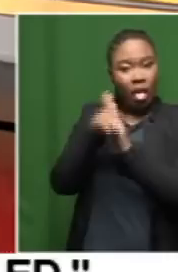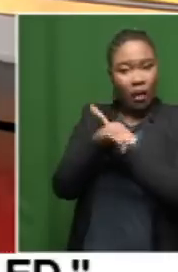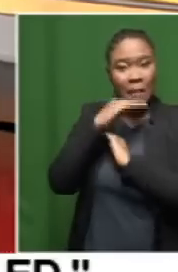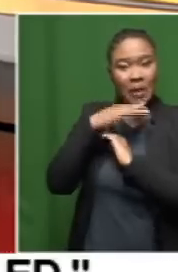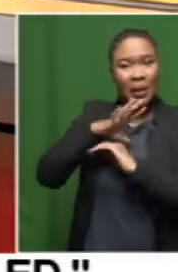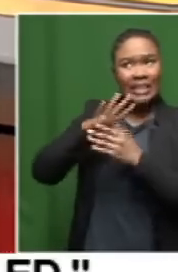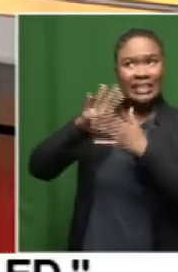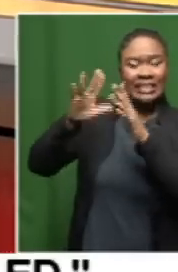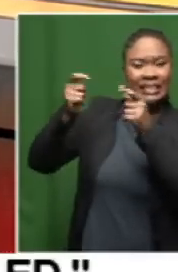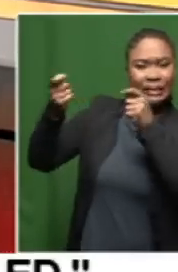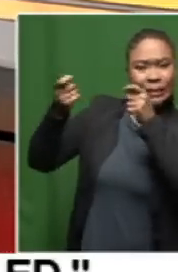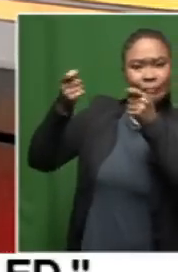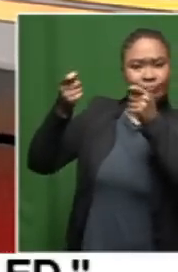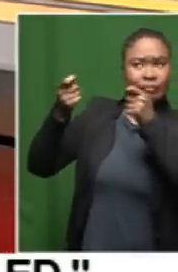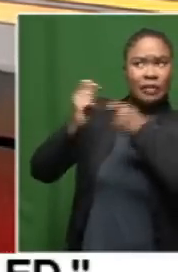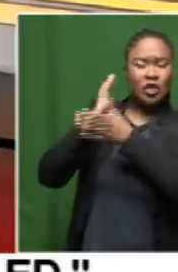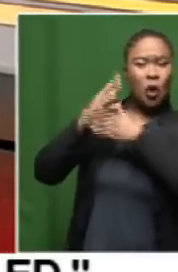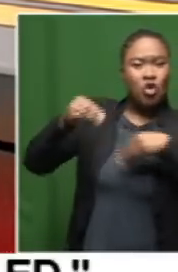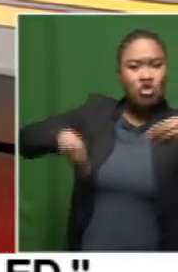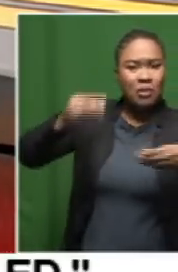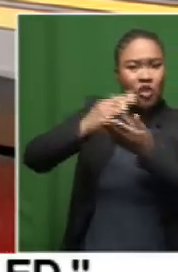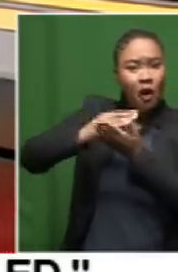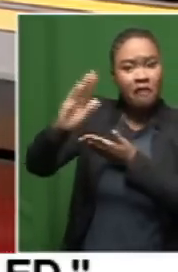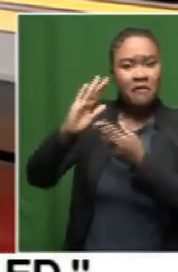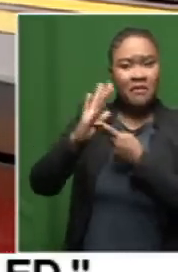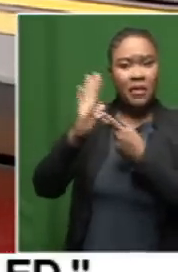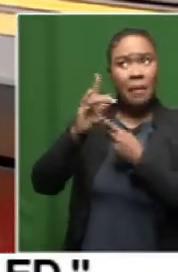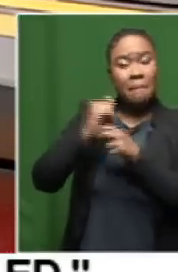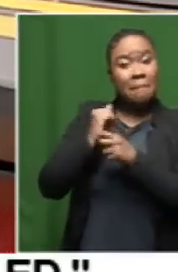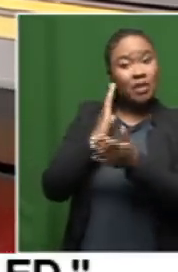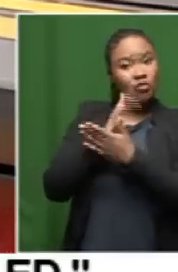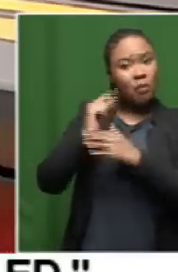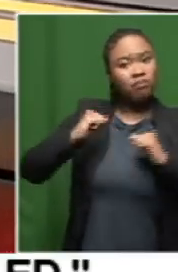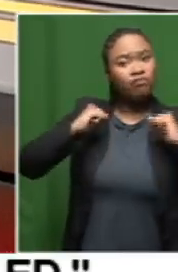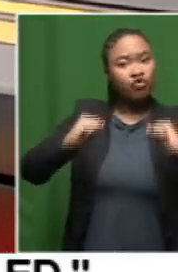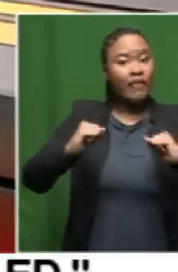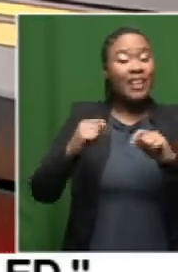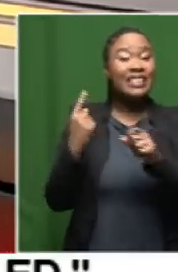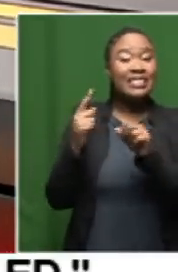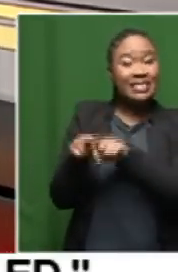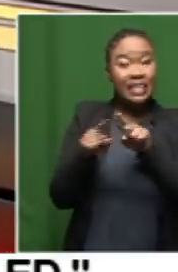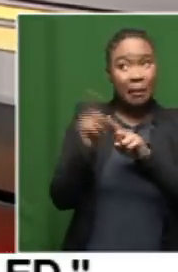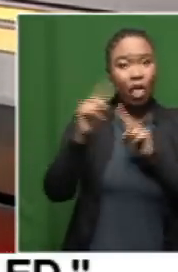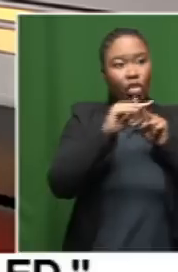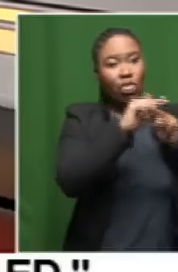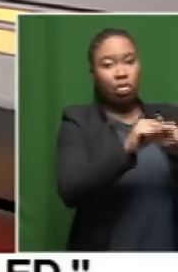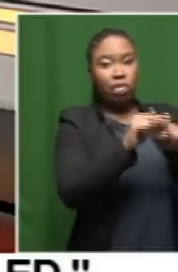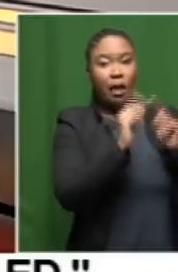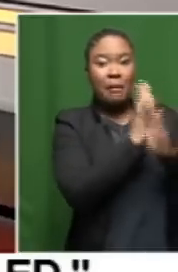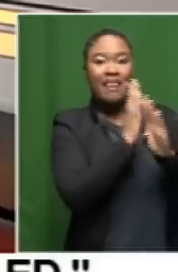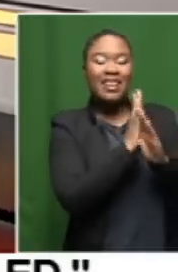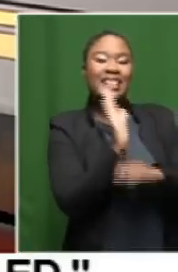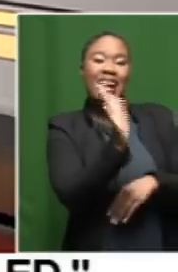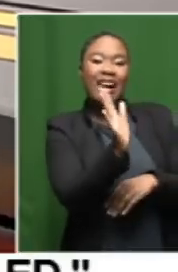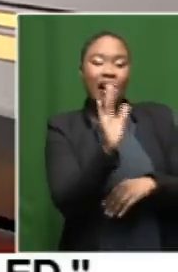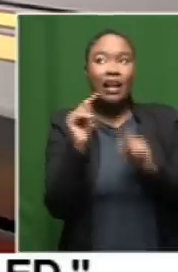strengthen government, how to continue the fight against corruption, and how to be self-reliant. And I think that's a big issue that came out of Congress